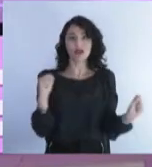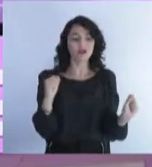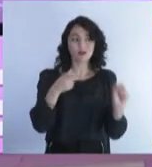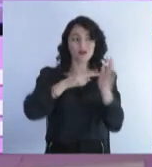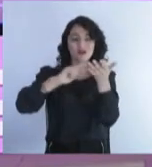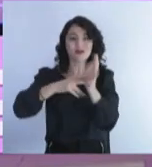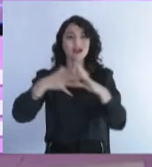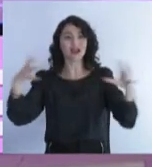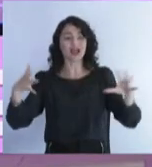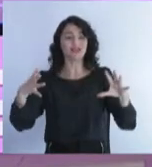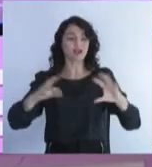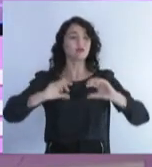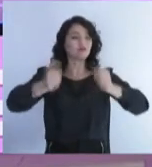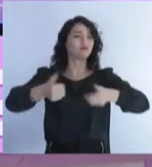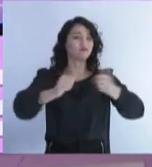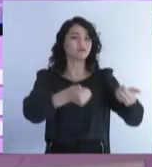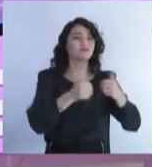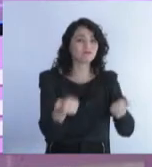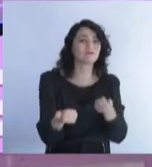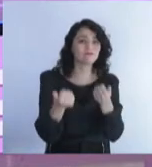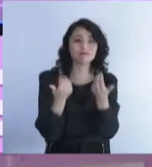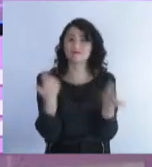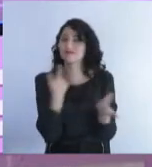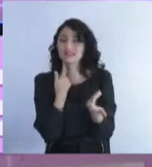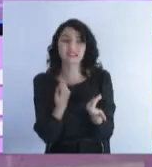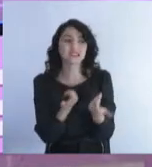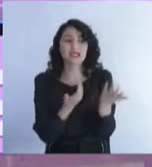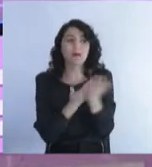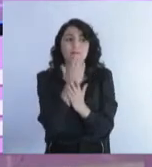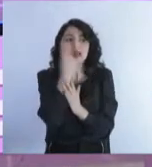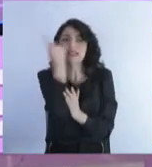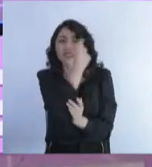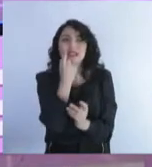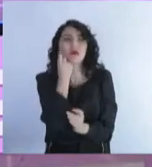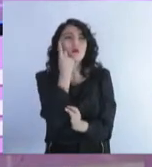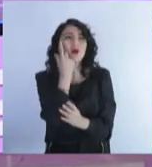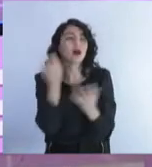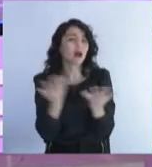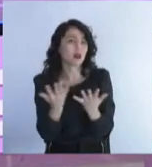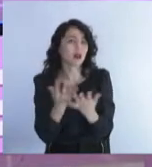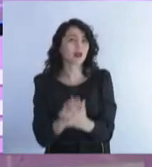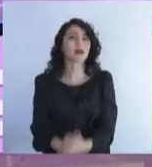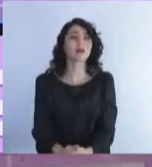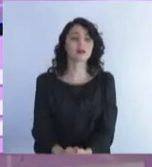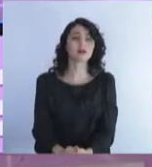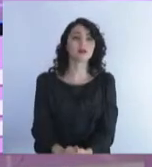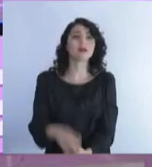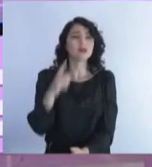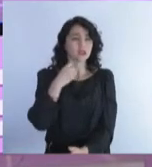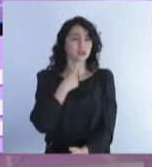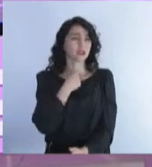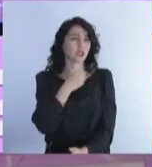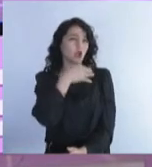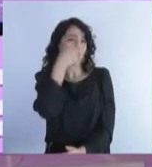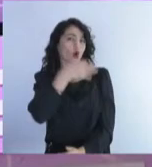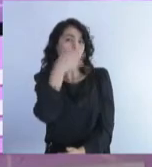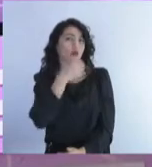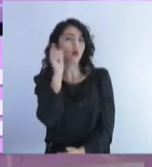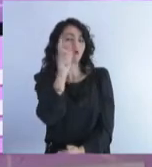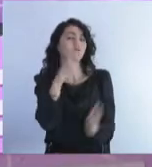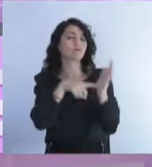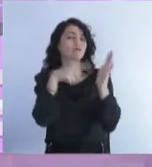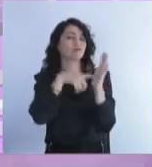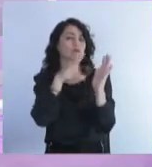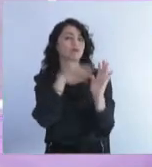the larger problems that are causing the stress, but I want to remind you that we have a choice